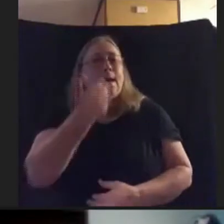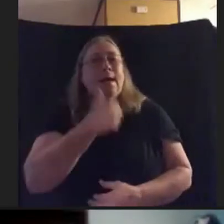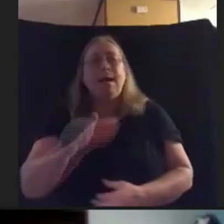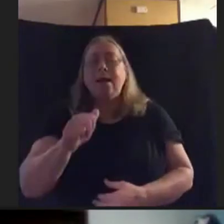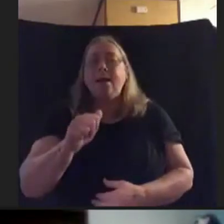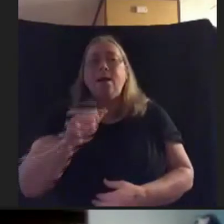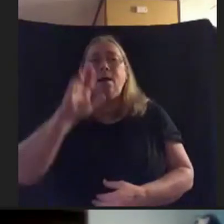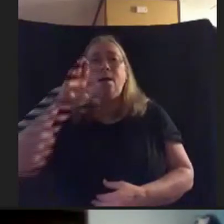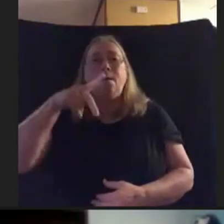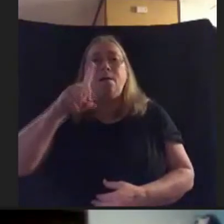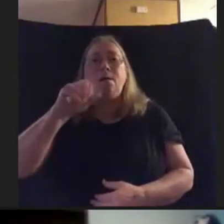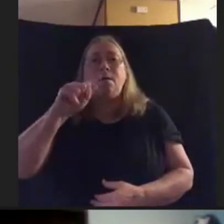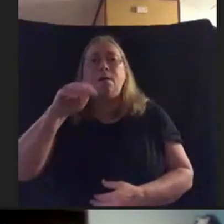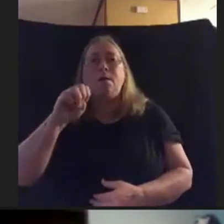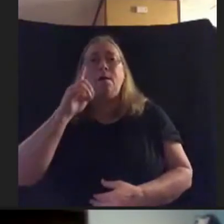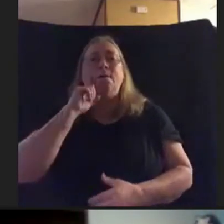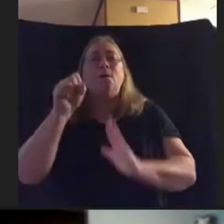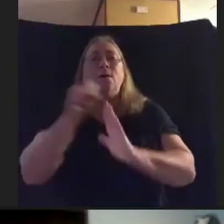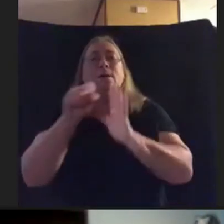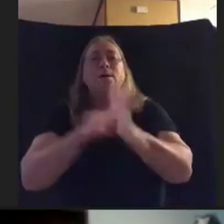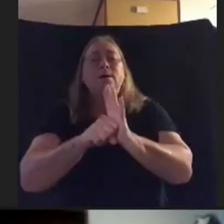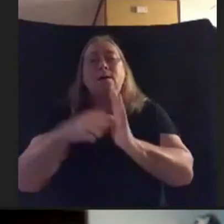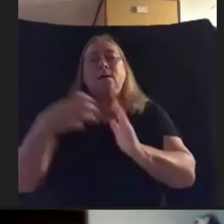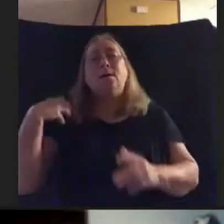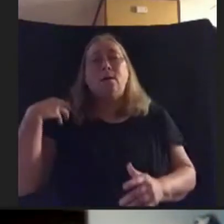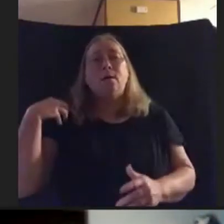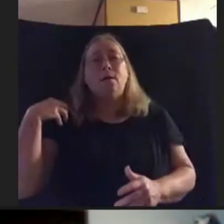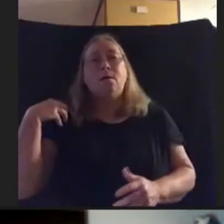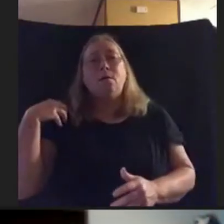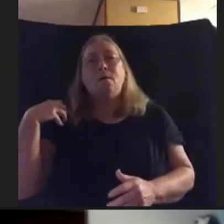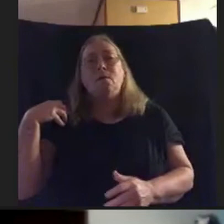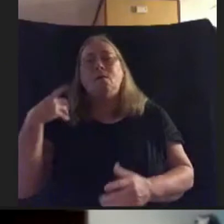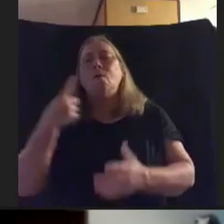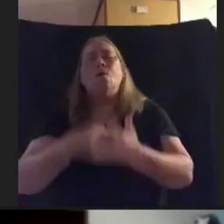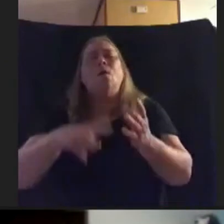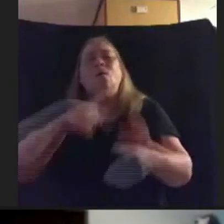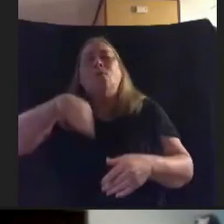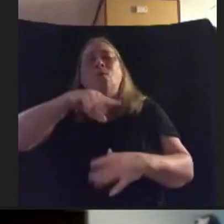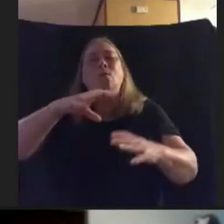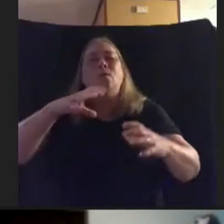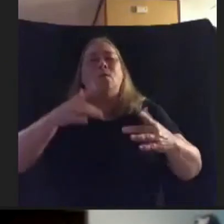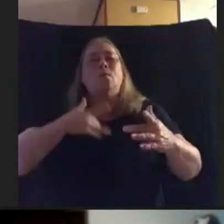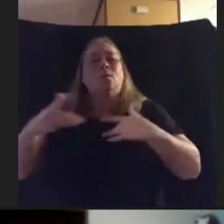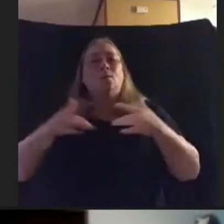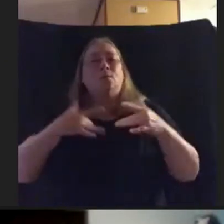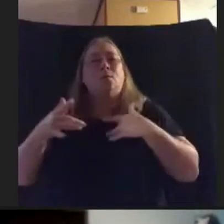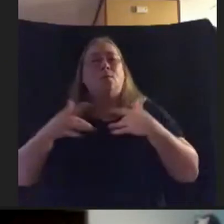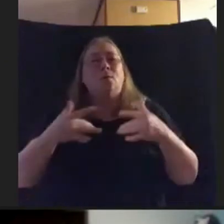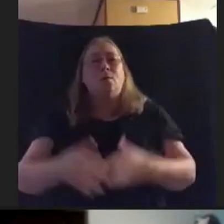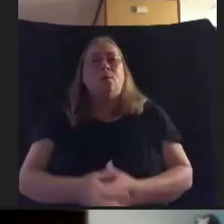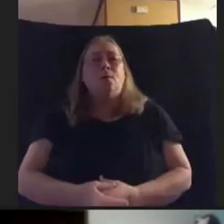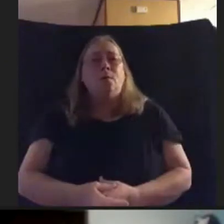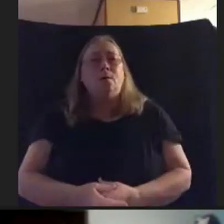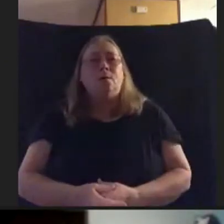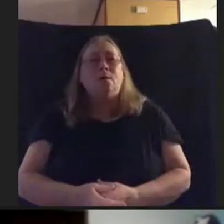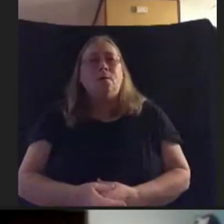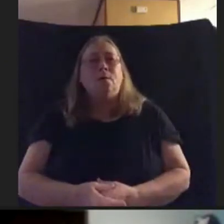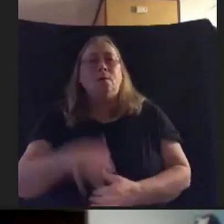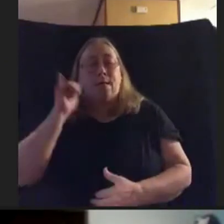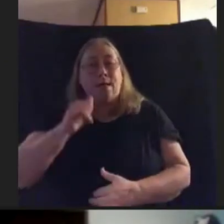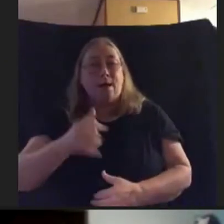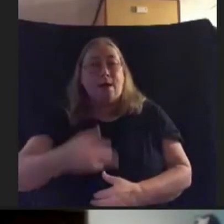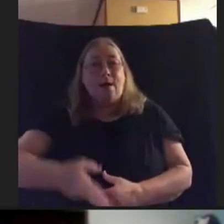outbreak at the state capitol? What are your all's concerns for legislators who are up and older and at higher risk of